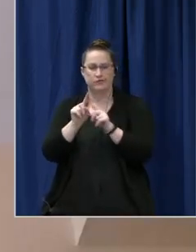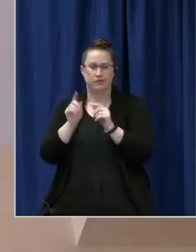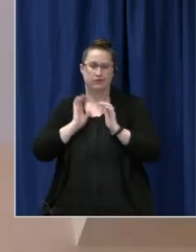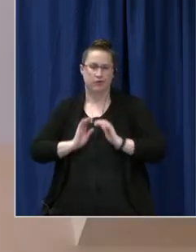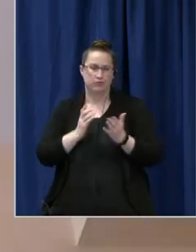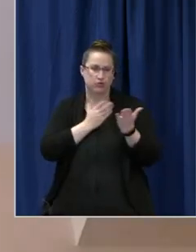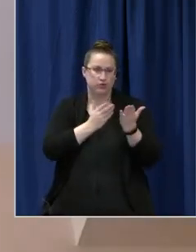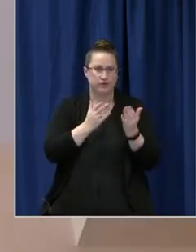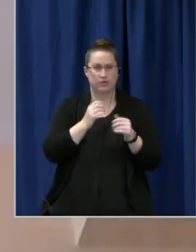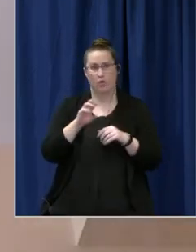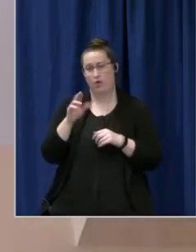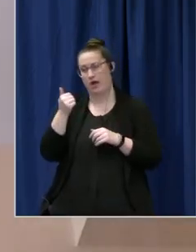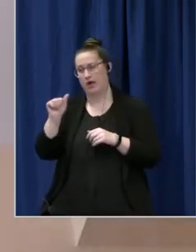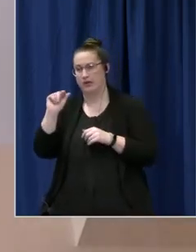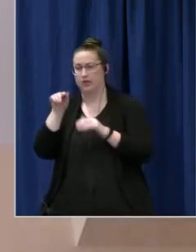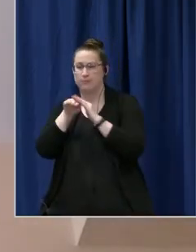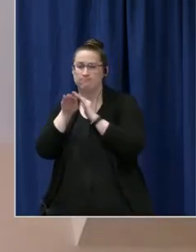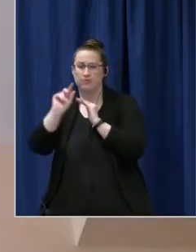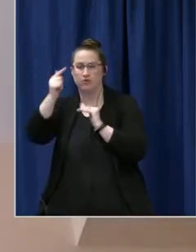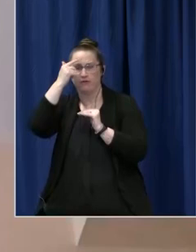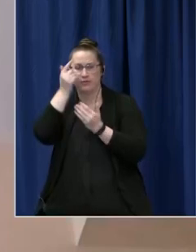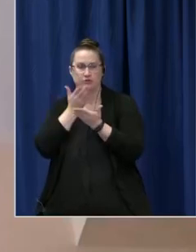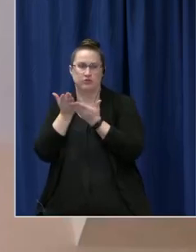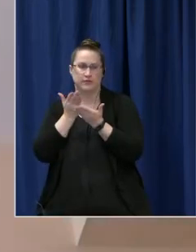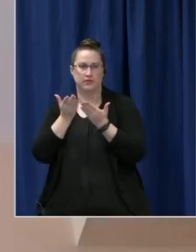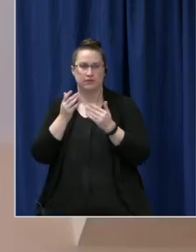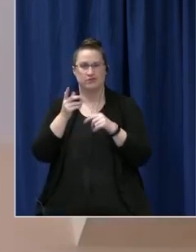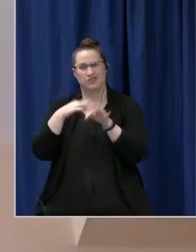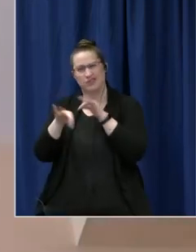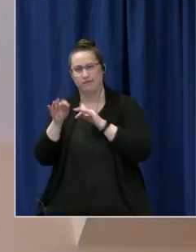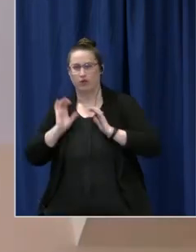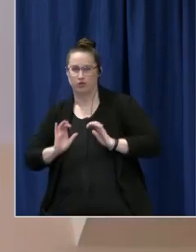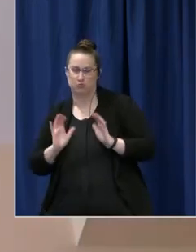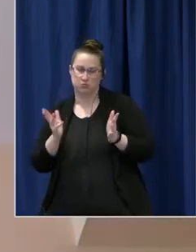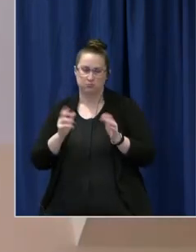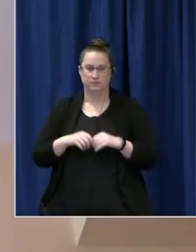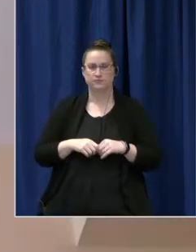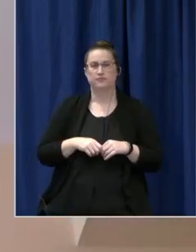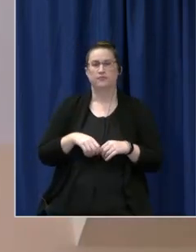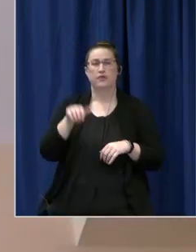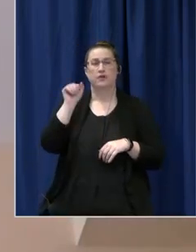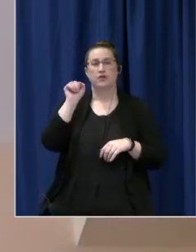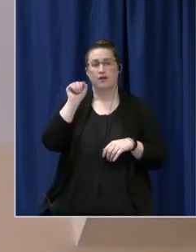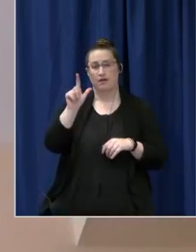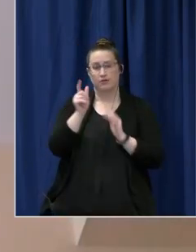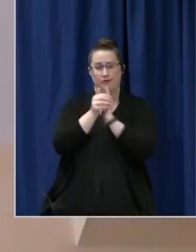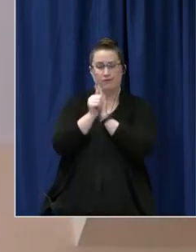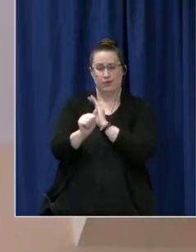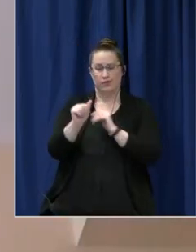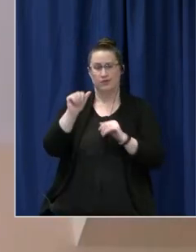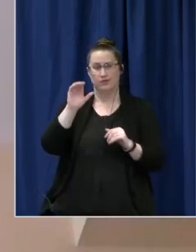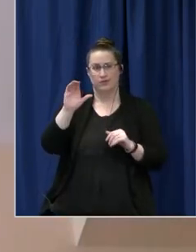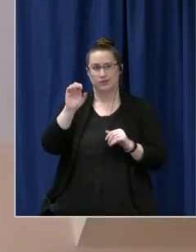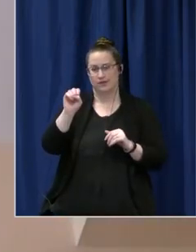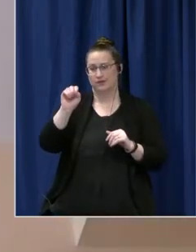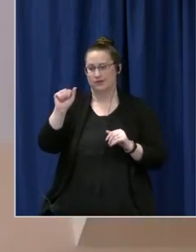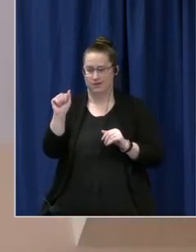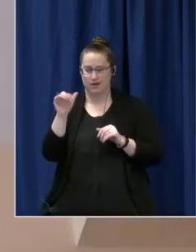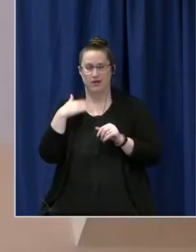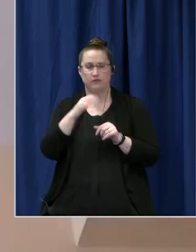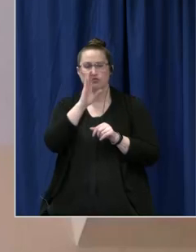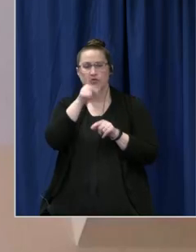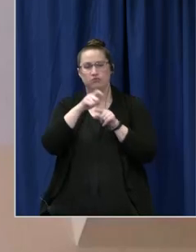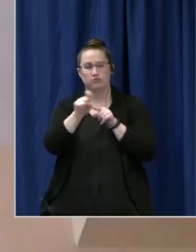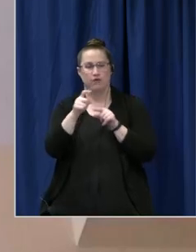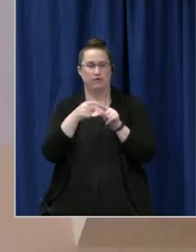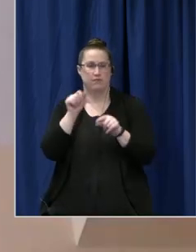users of government services rather than customers, as the case may be. ASL Fluent CSAs receive direct video calls from the ASL